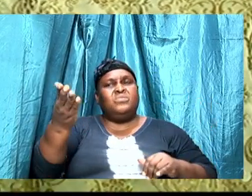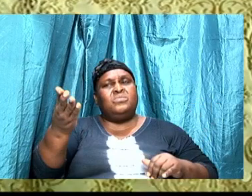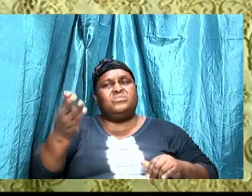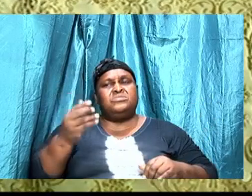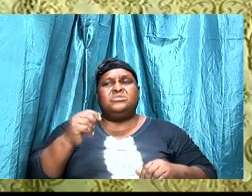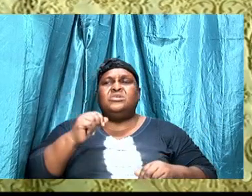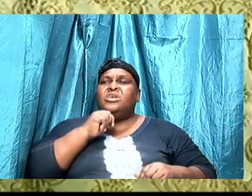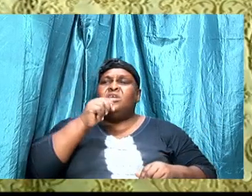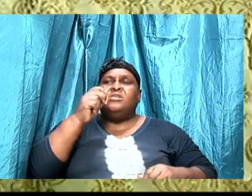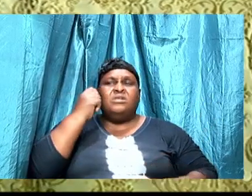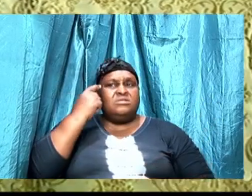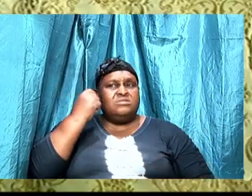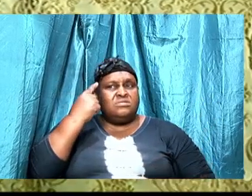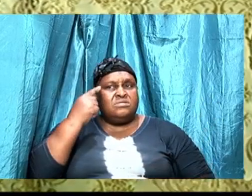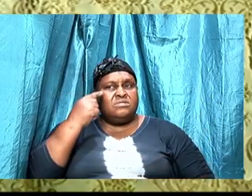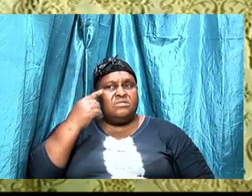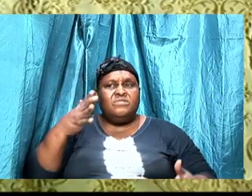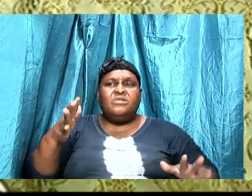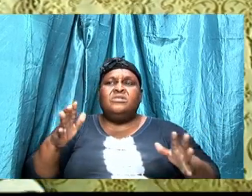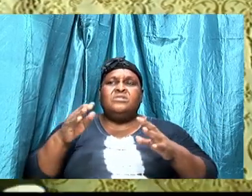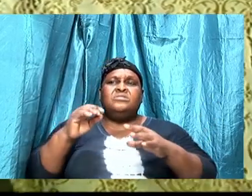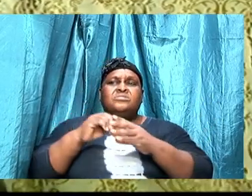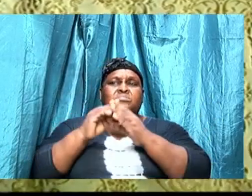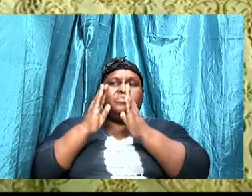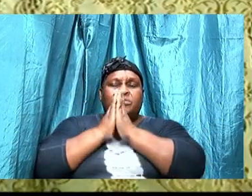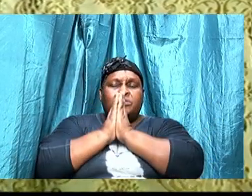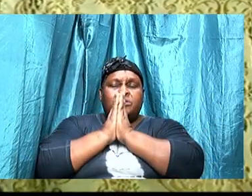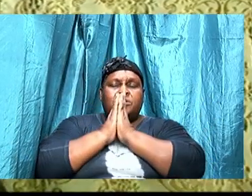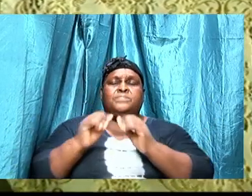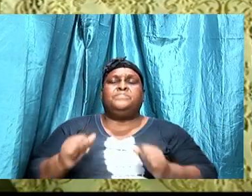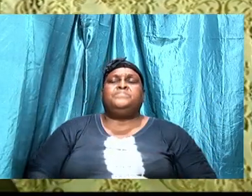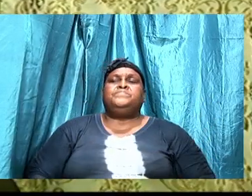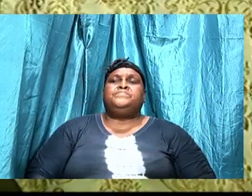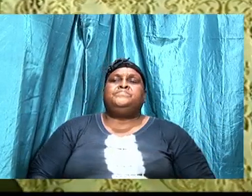be closing off in prayer. Let us pray.